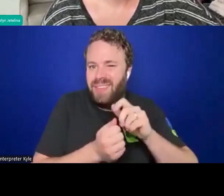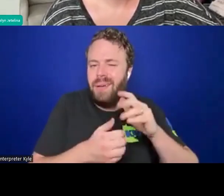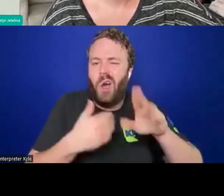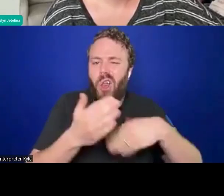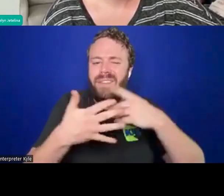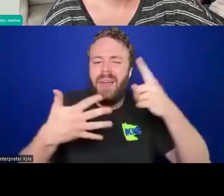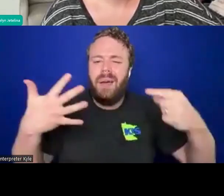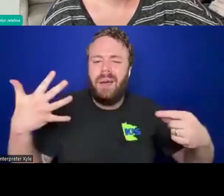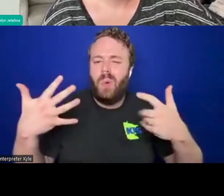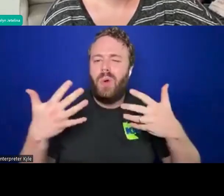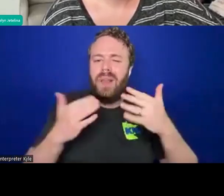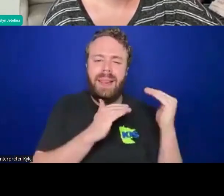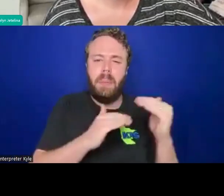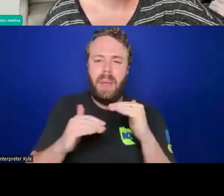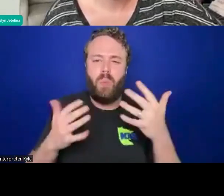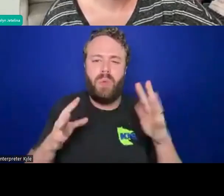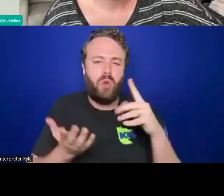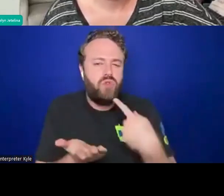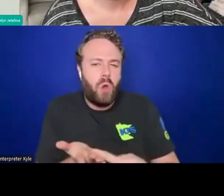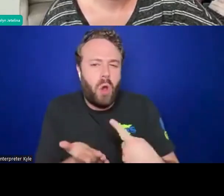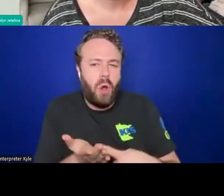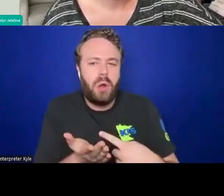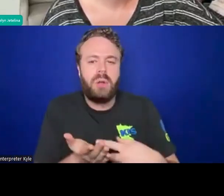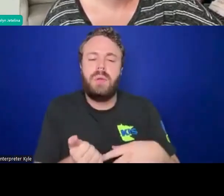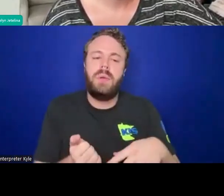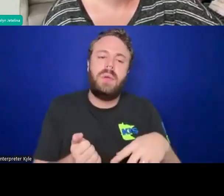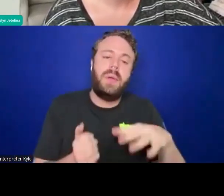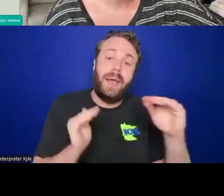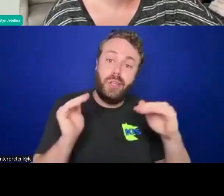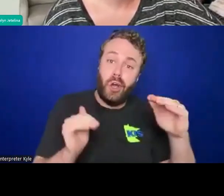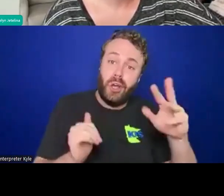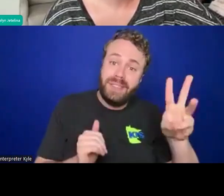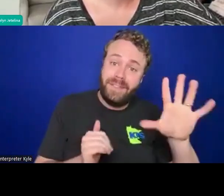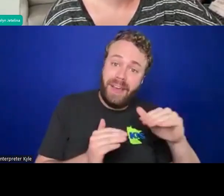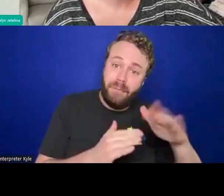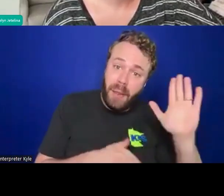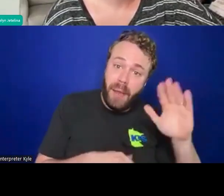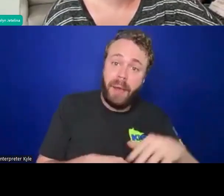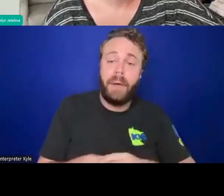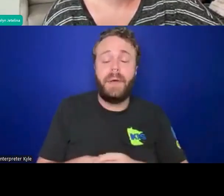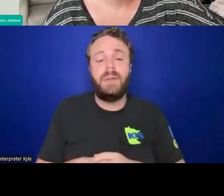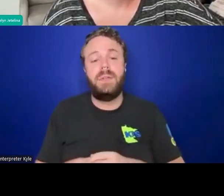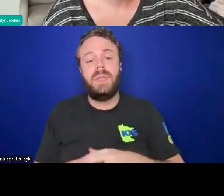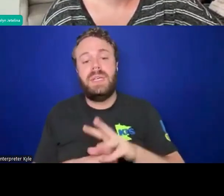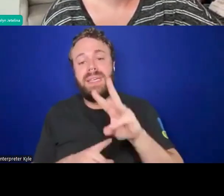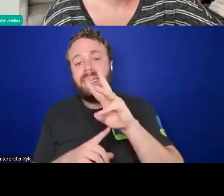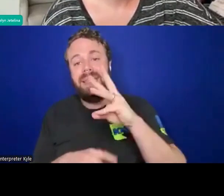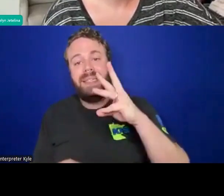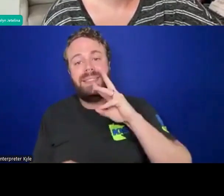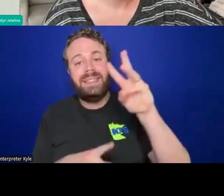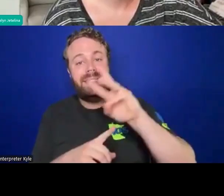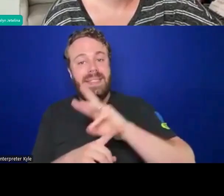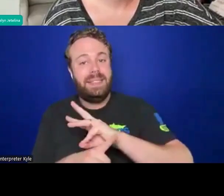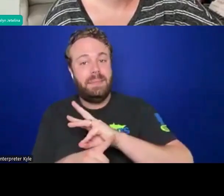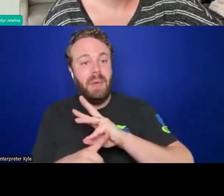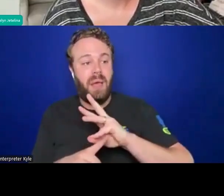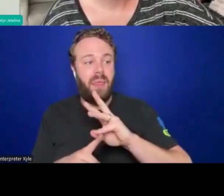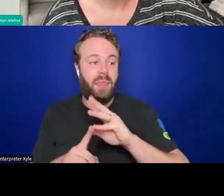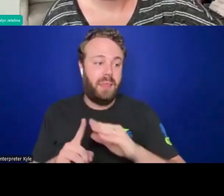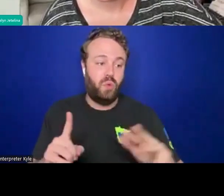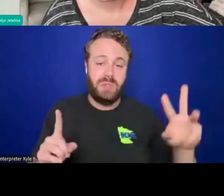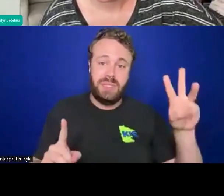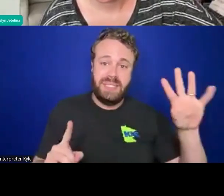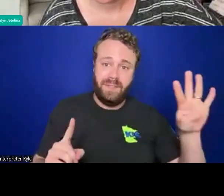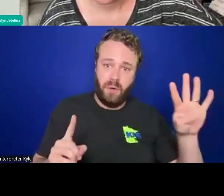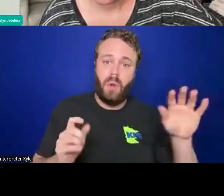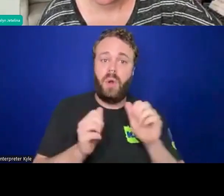about with respect to adults 65 plus and people over the age of 6 months with conditions that put them at